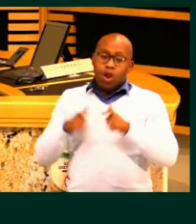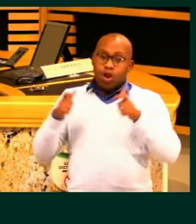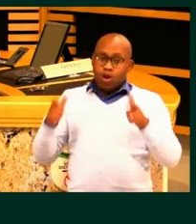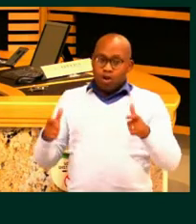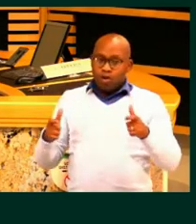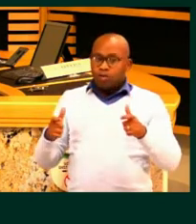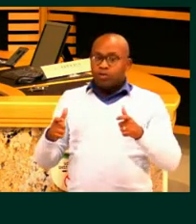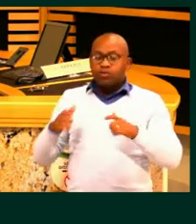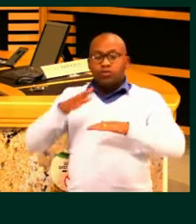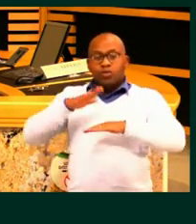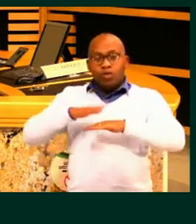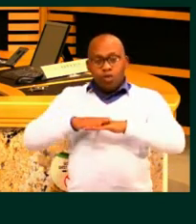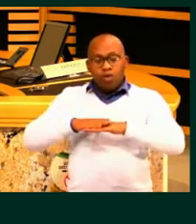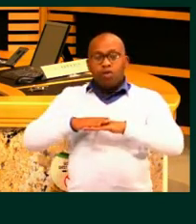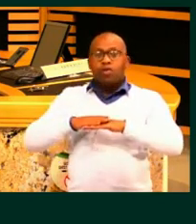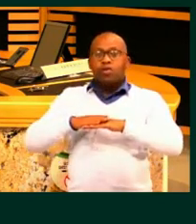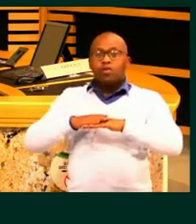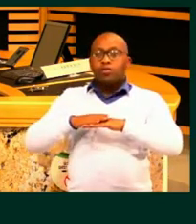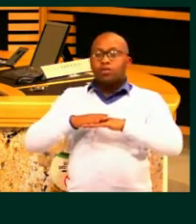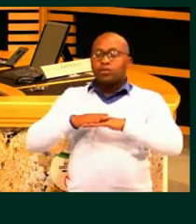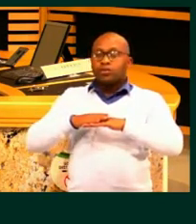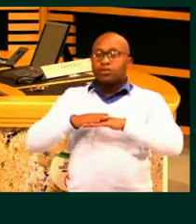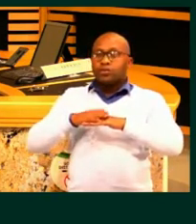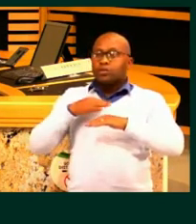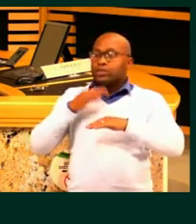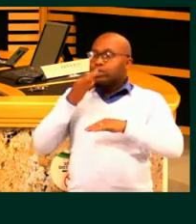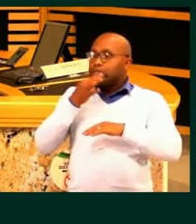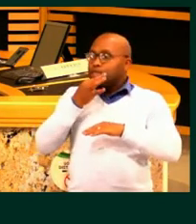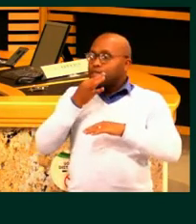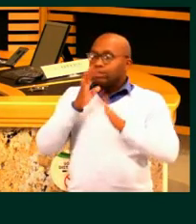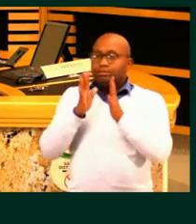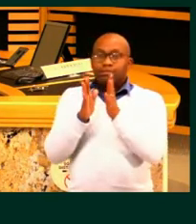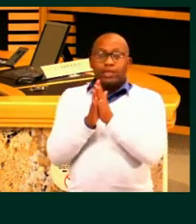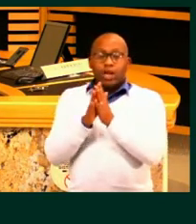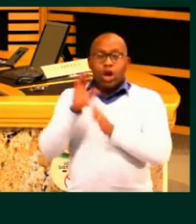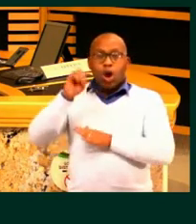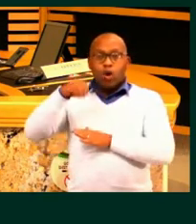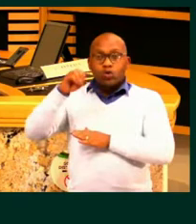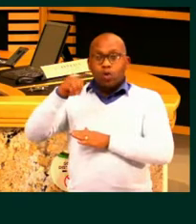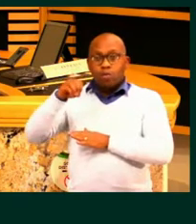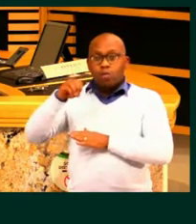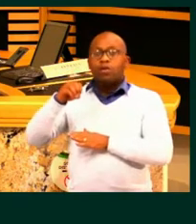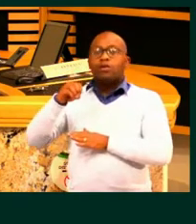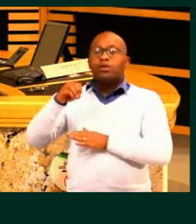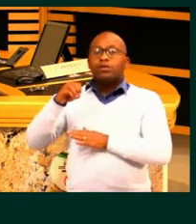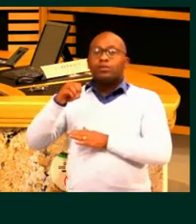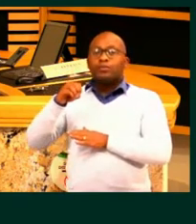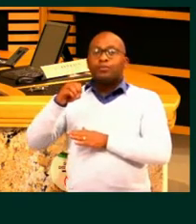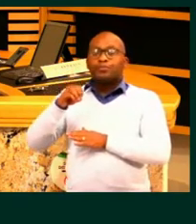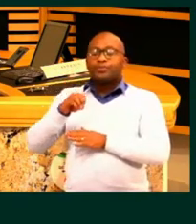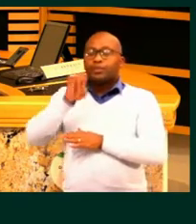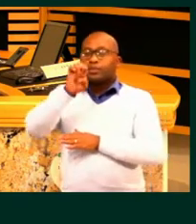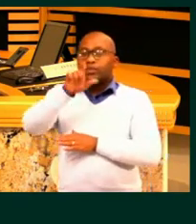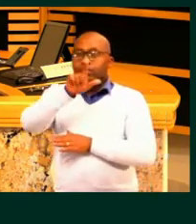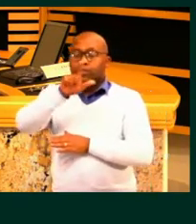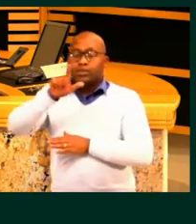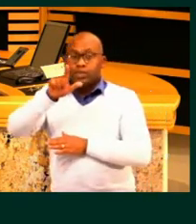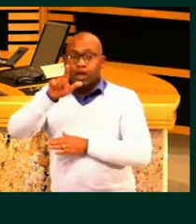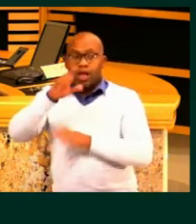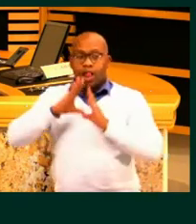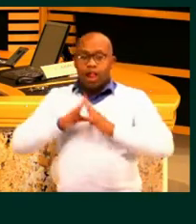Innovative IDE on the 3rd of October whereby a vessel was sailed out at the East London Airport Harbor